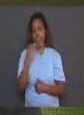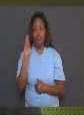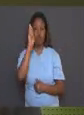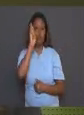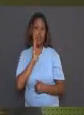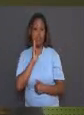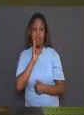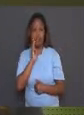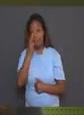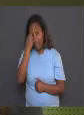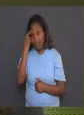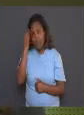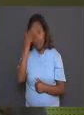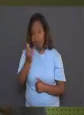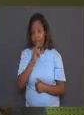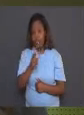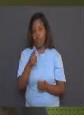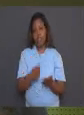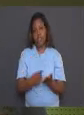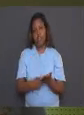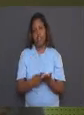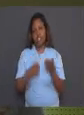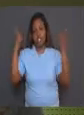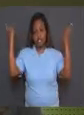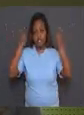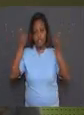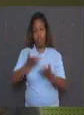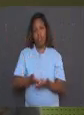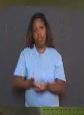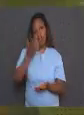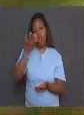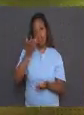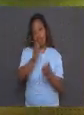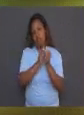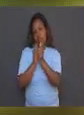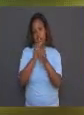Sudan because of this natural resource.